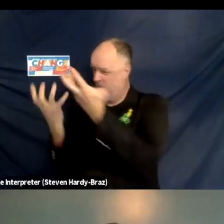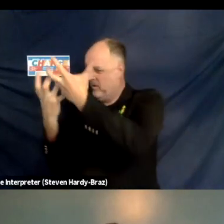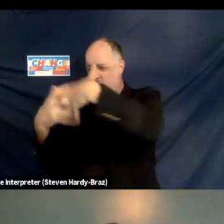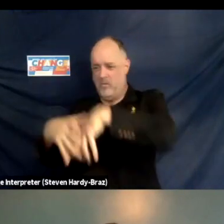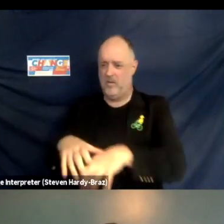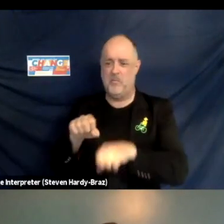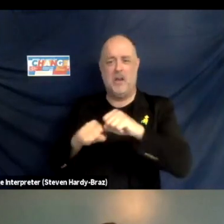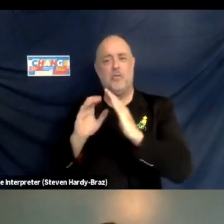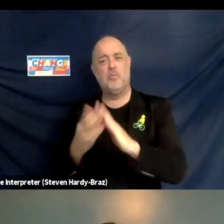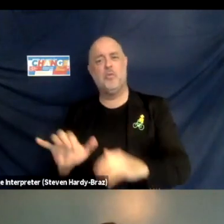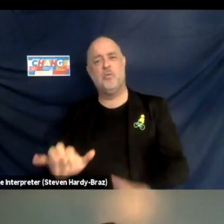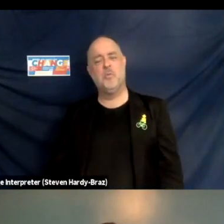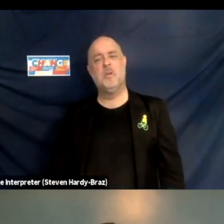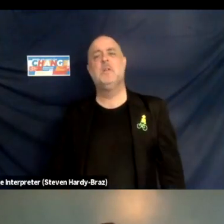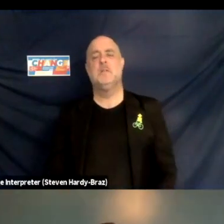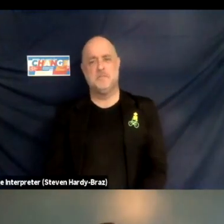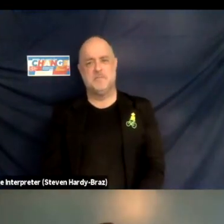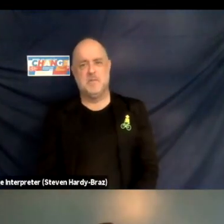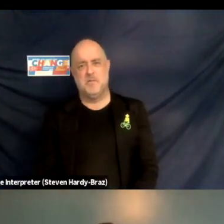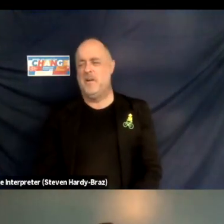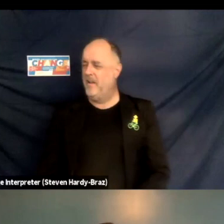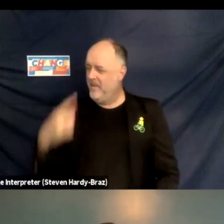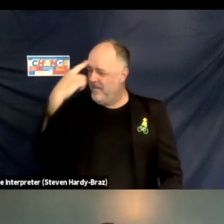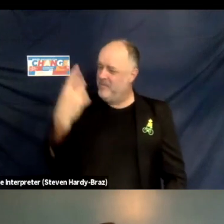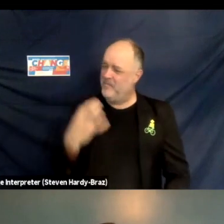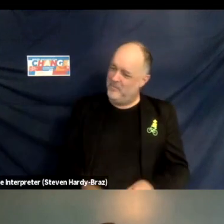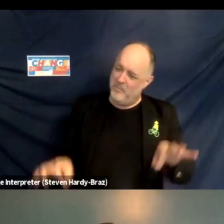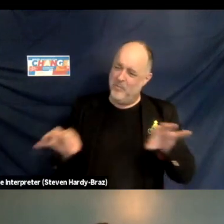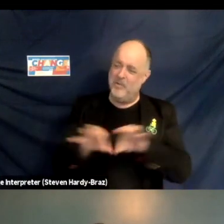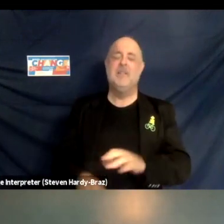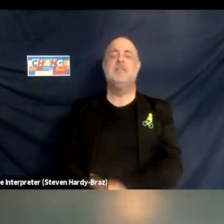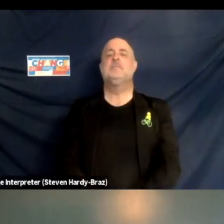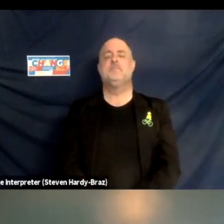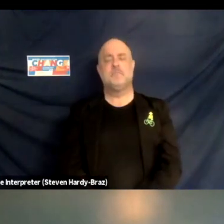community. And so that is critically important. Lastly, the